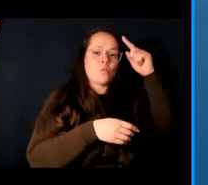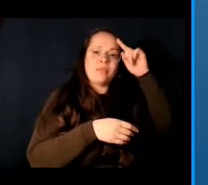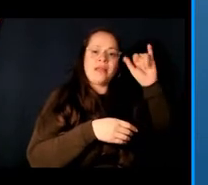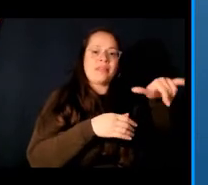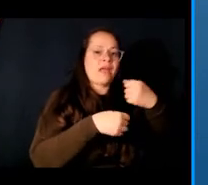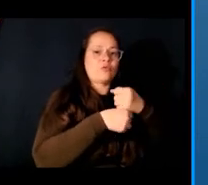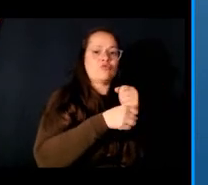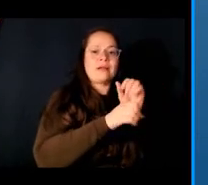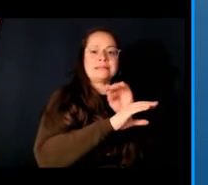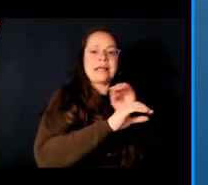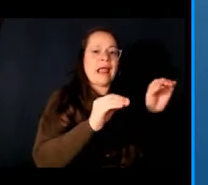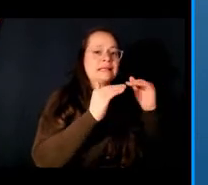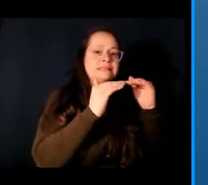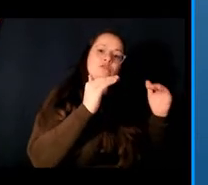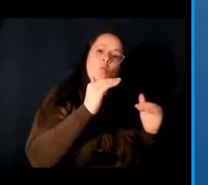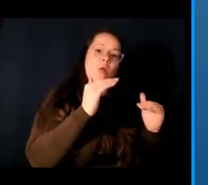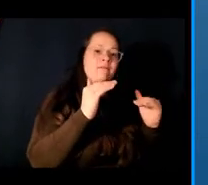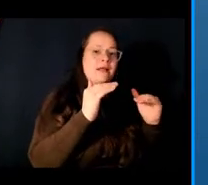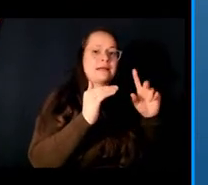any disqualification